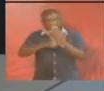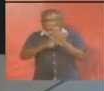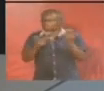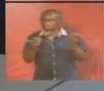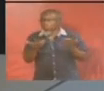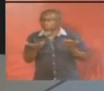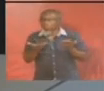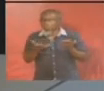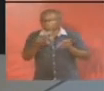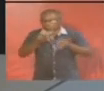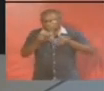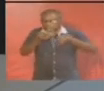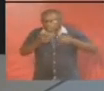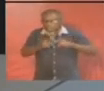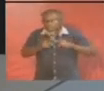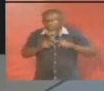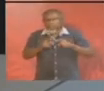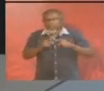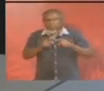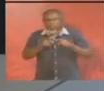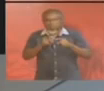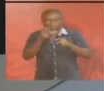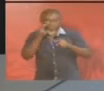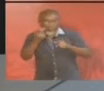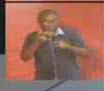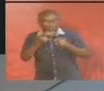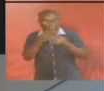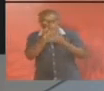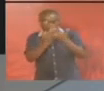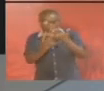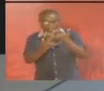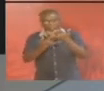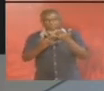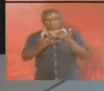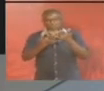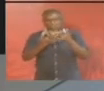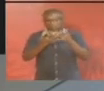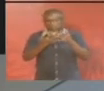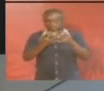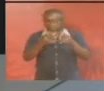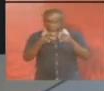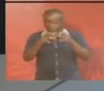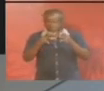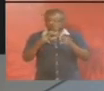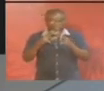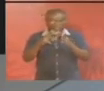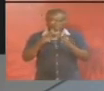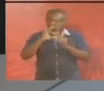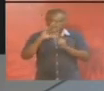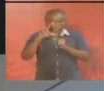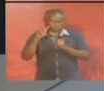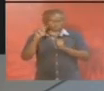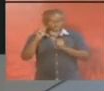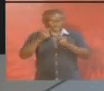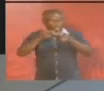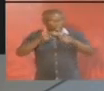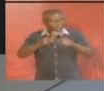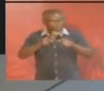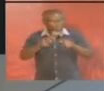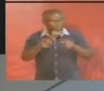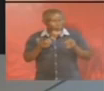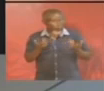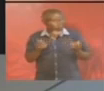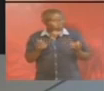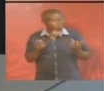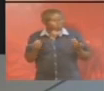they arise? And also I'd like to know, second question is, are there any symptoms